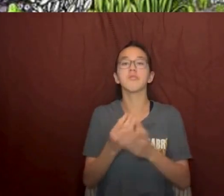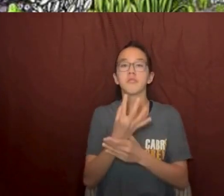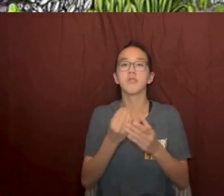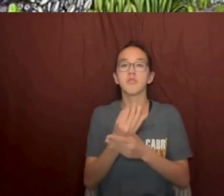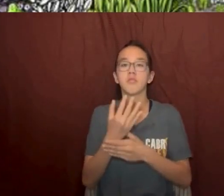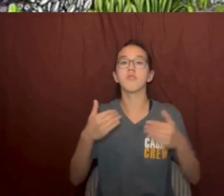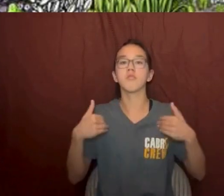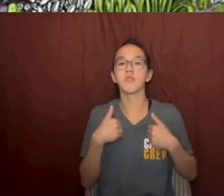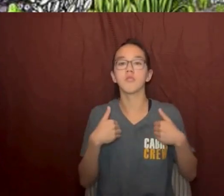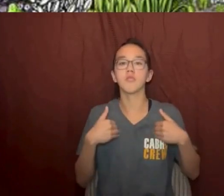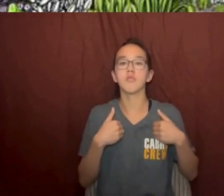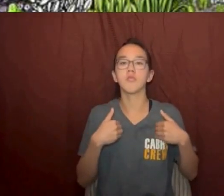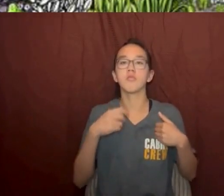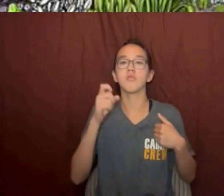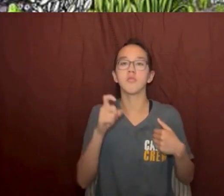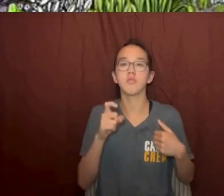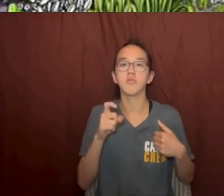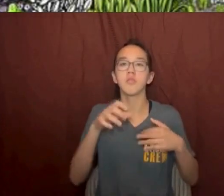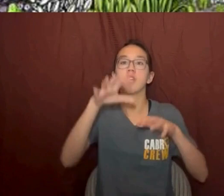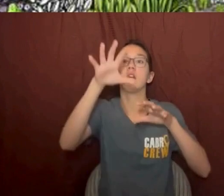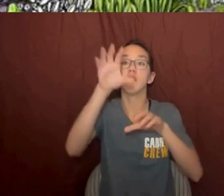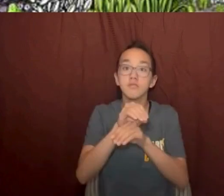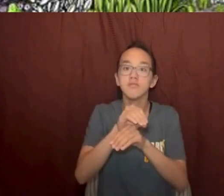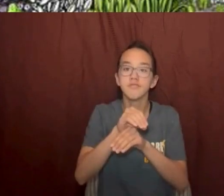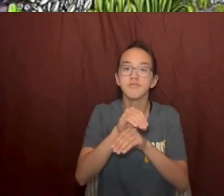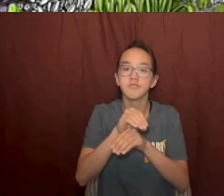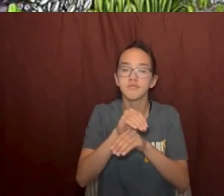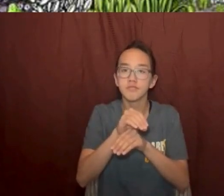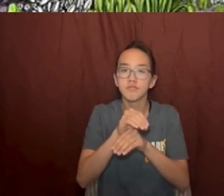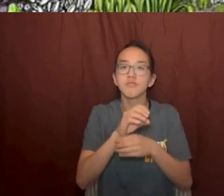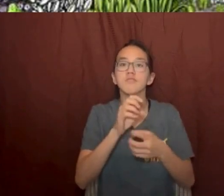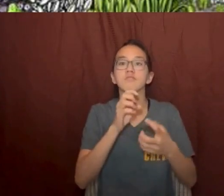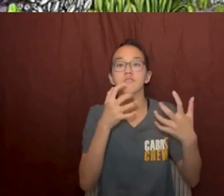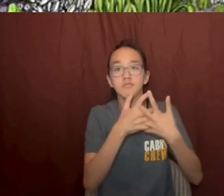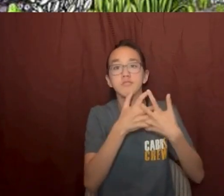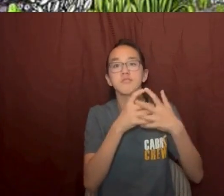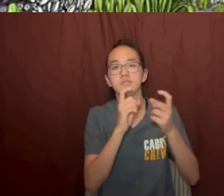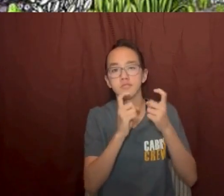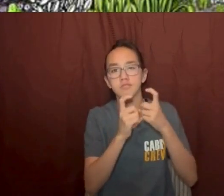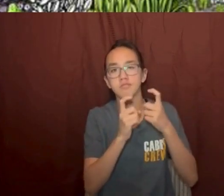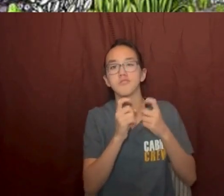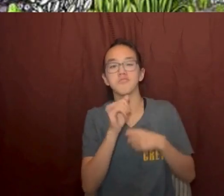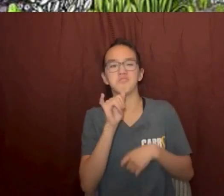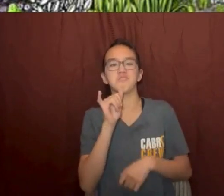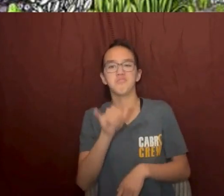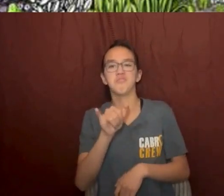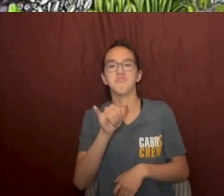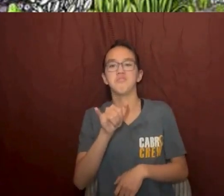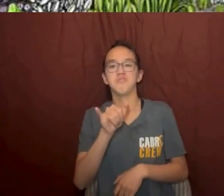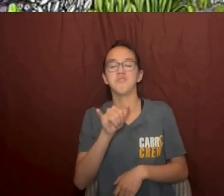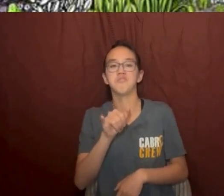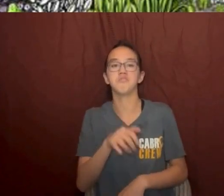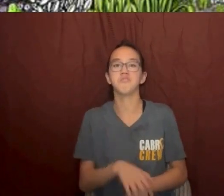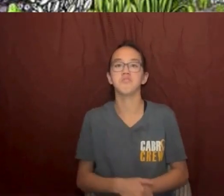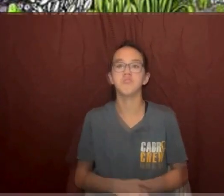This is also something that plants and animals have to get used to.